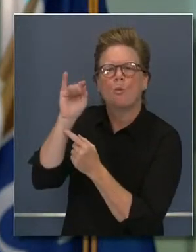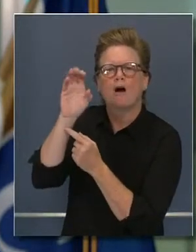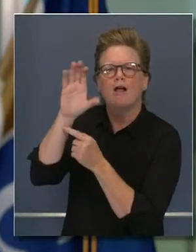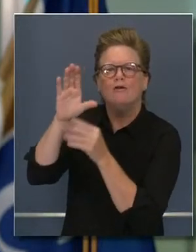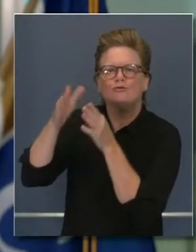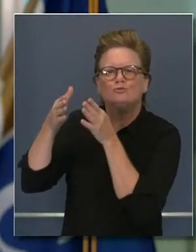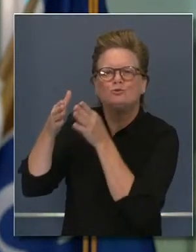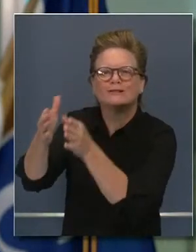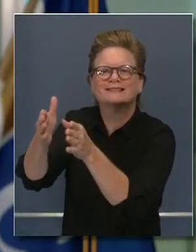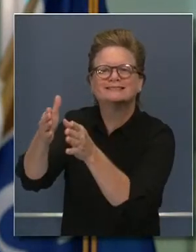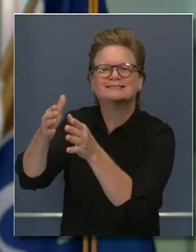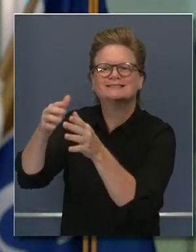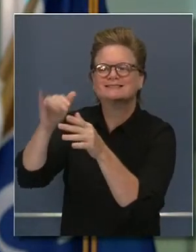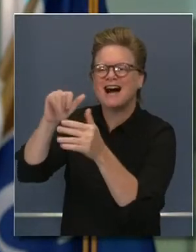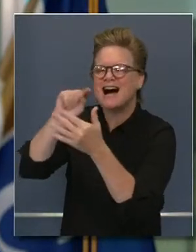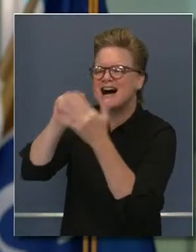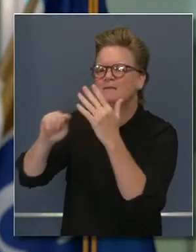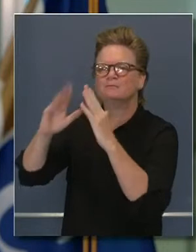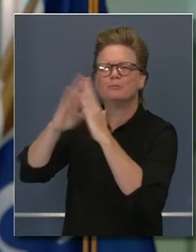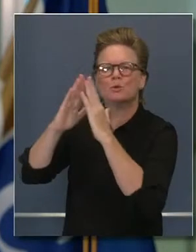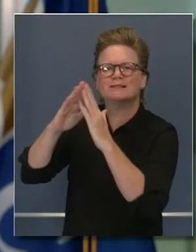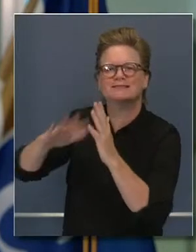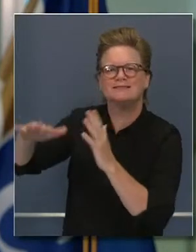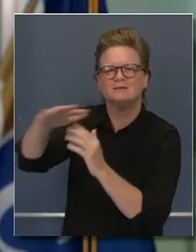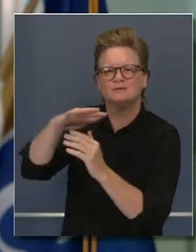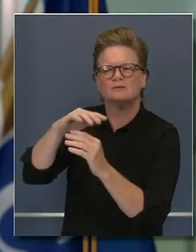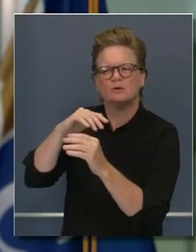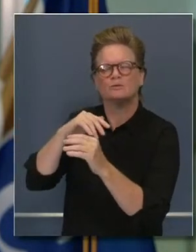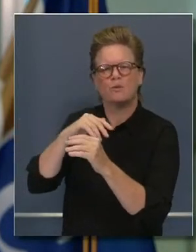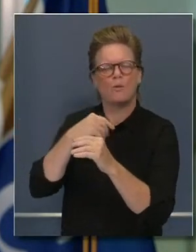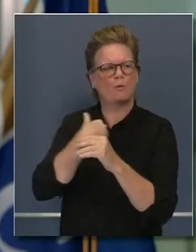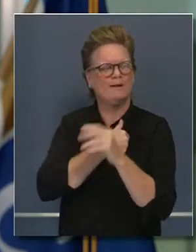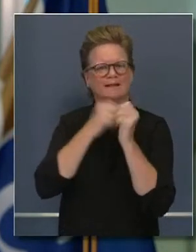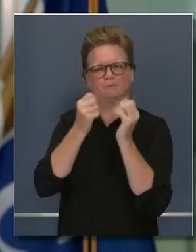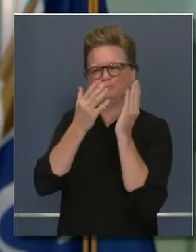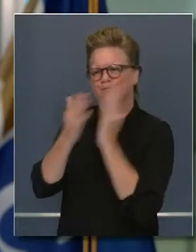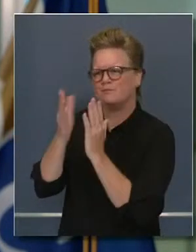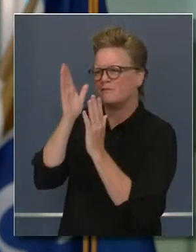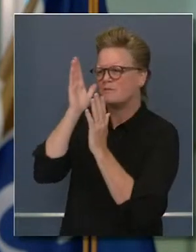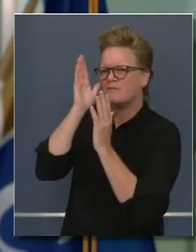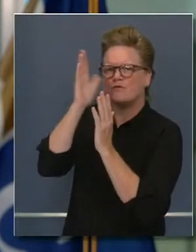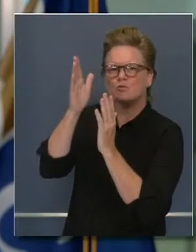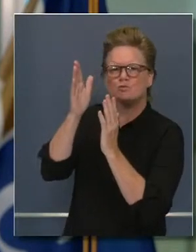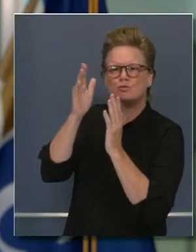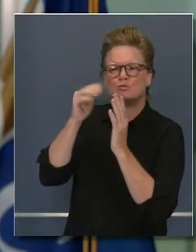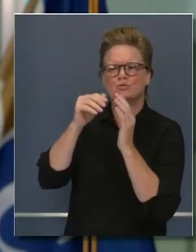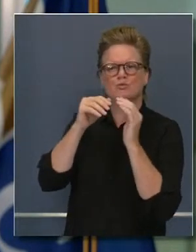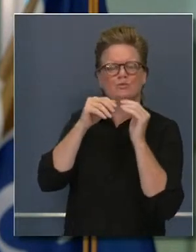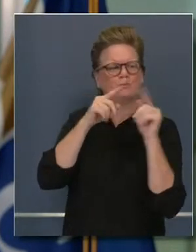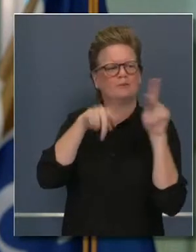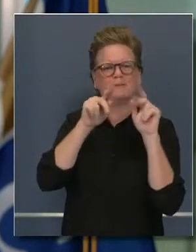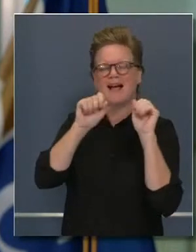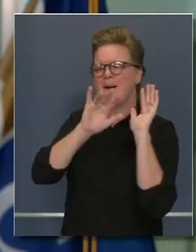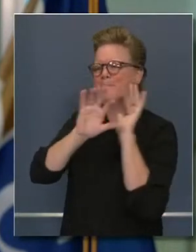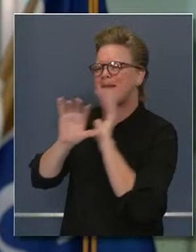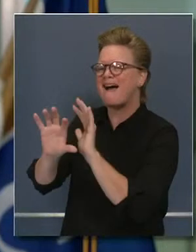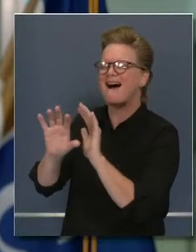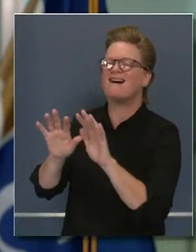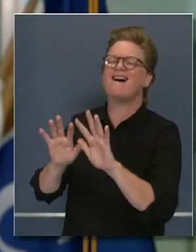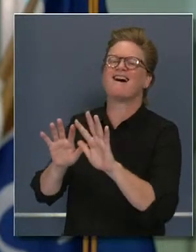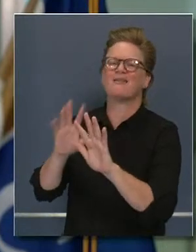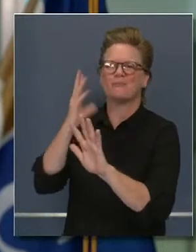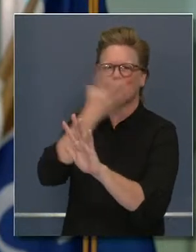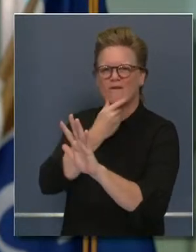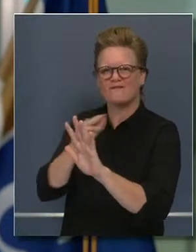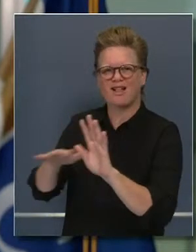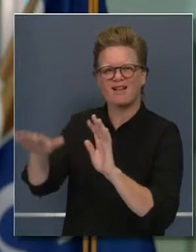best to try to build memories for generations to come based upon the extraordinary contribution of those